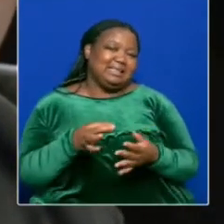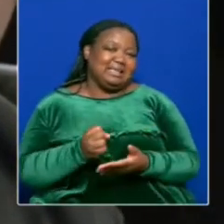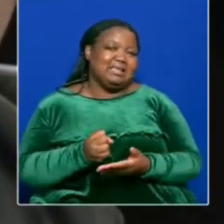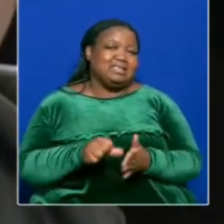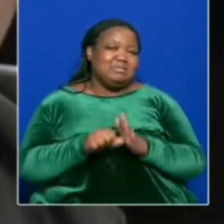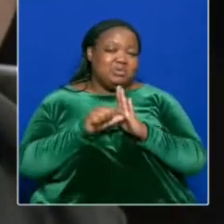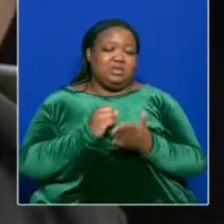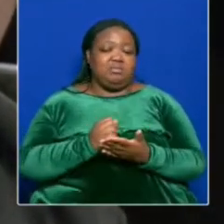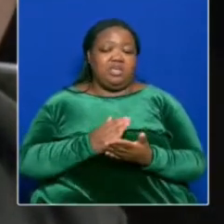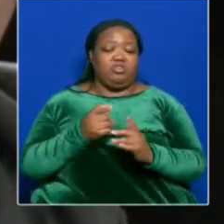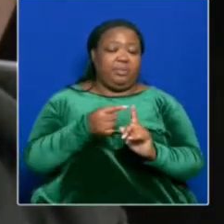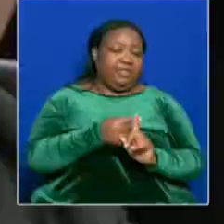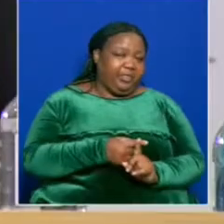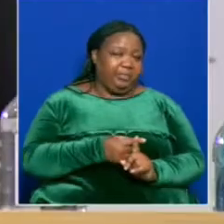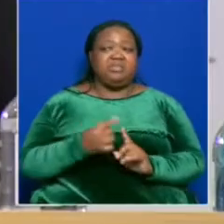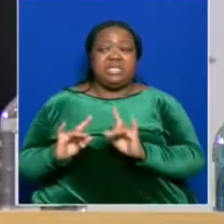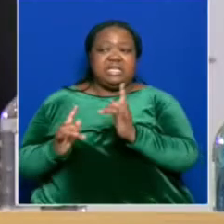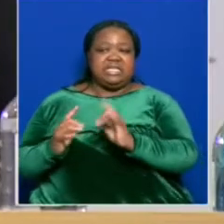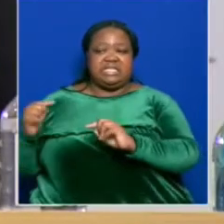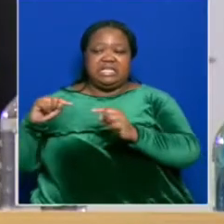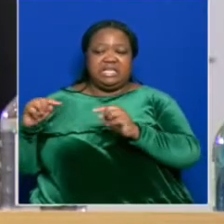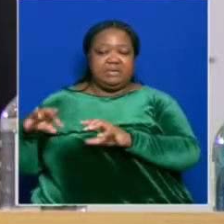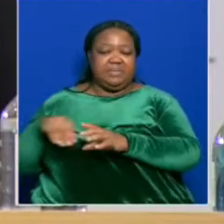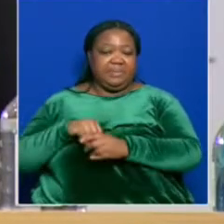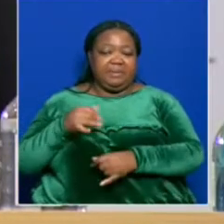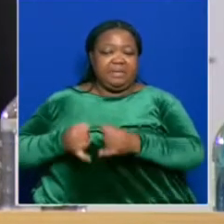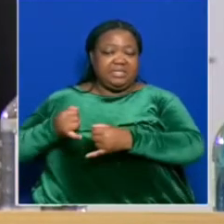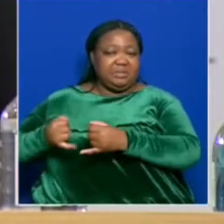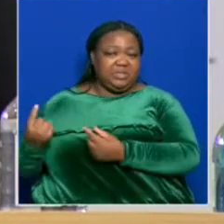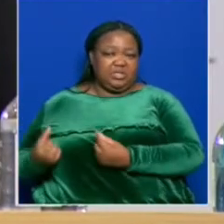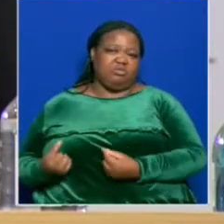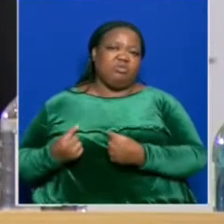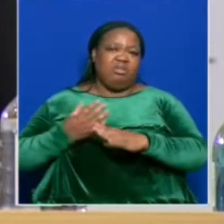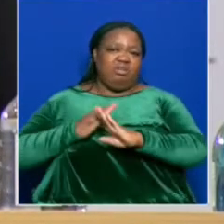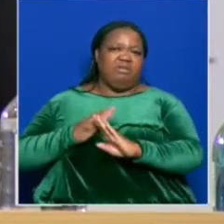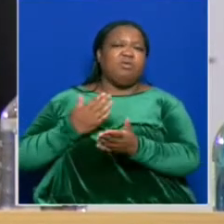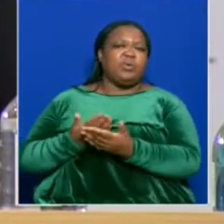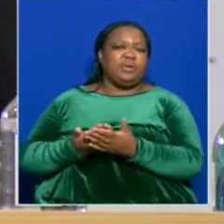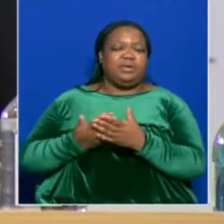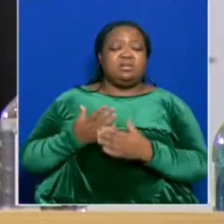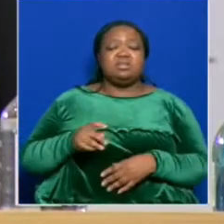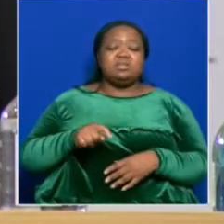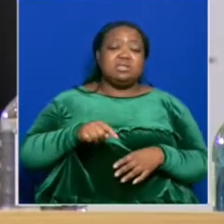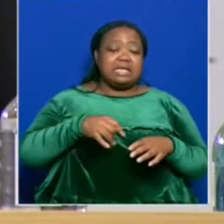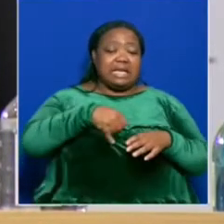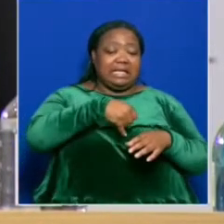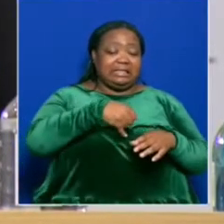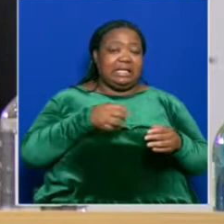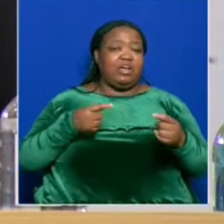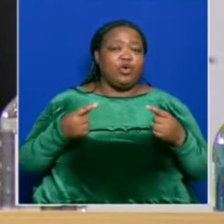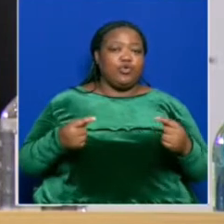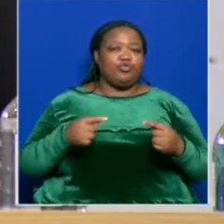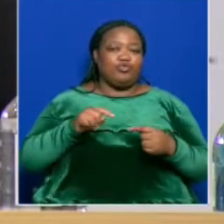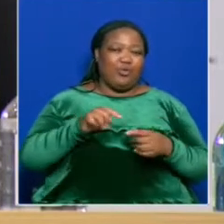to litigations from errors which could have been avoided. This was a necessary internal control mechanism to reduce irregular expenditure, one,